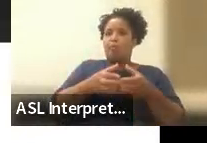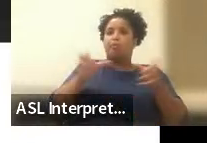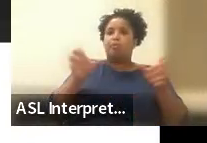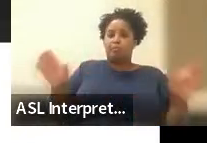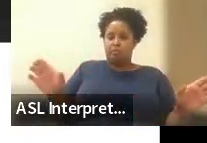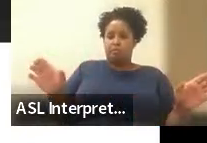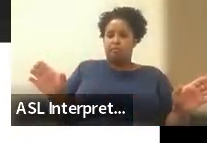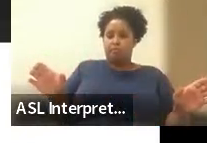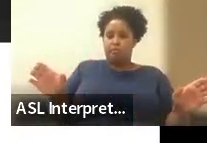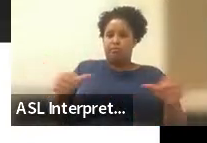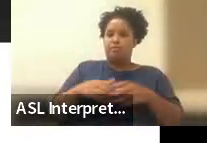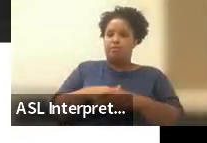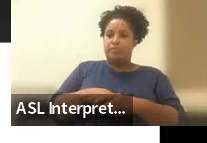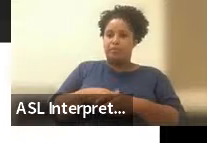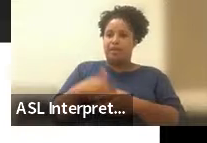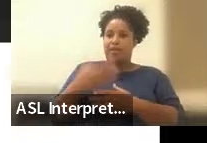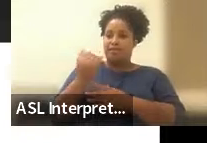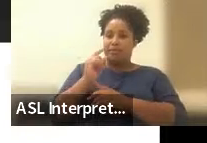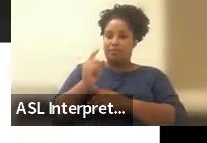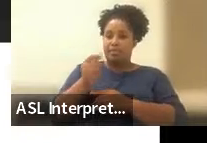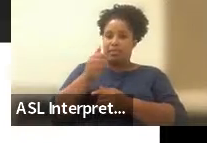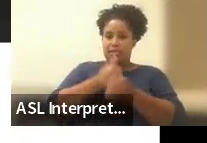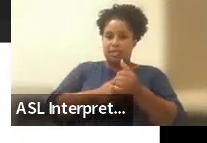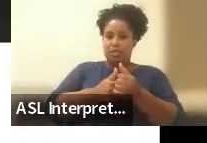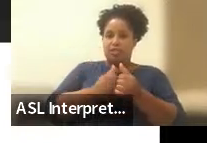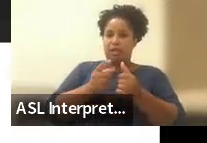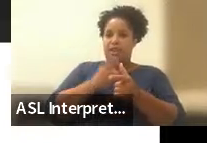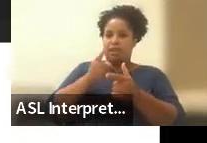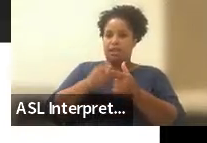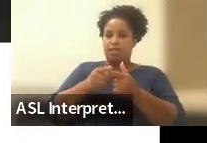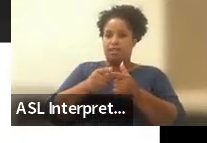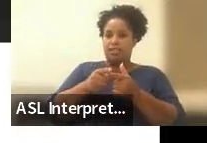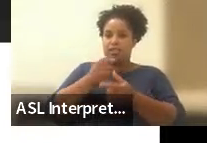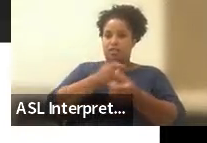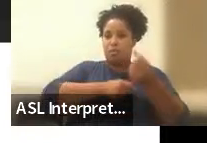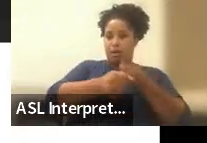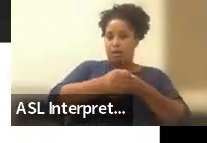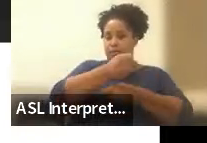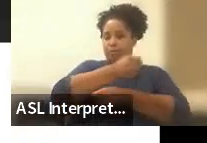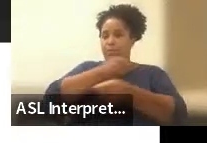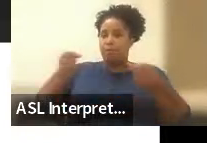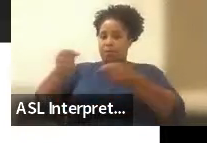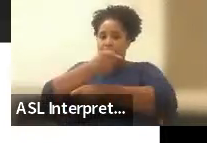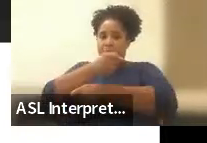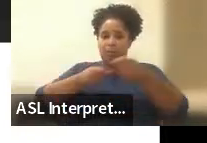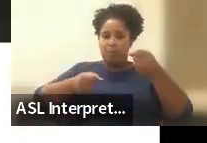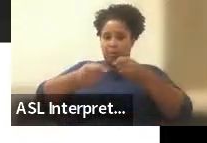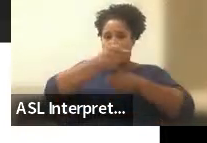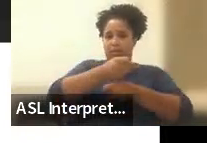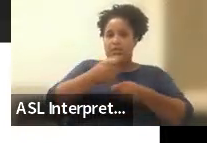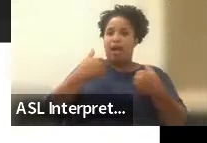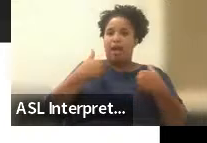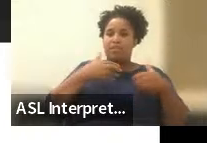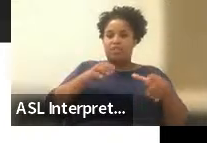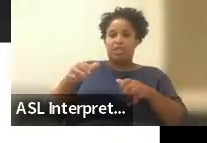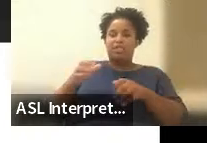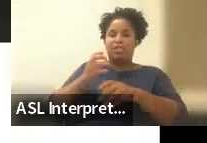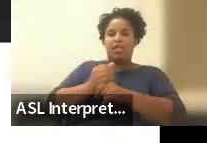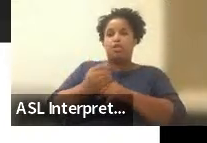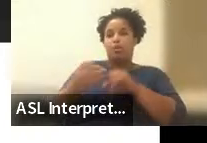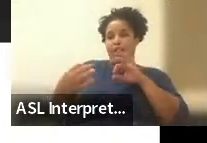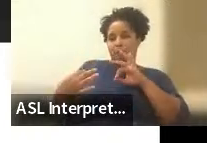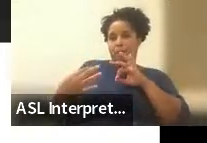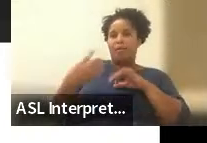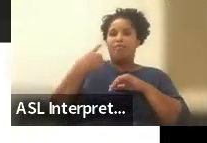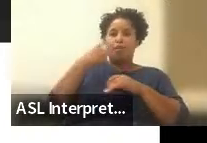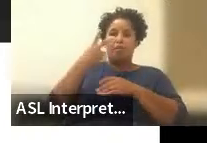groups, and for 15 minutes each, and then we're going to swap. So we're going to have a chance to get your input into both